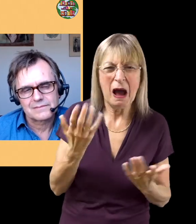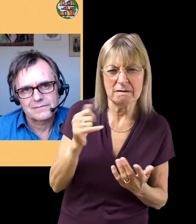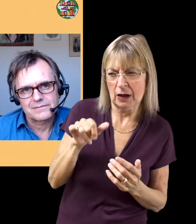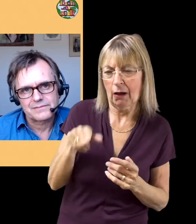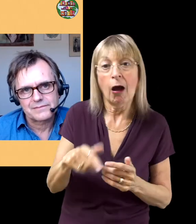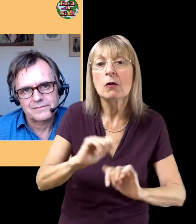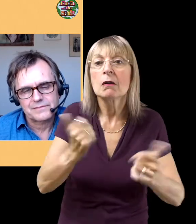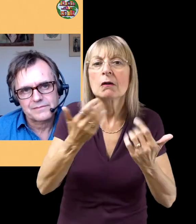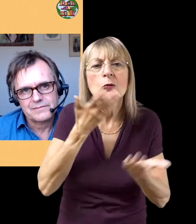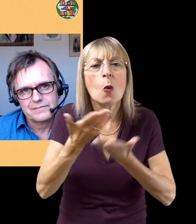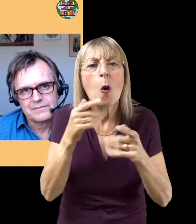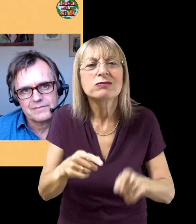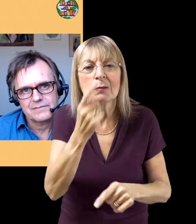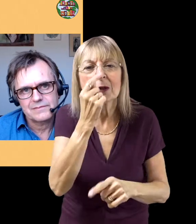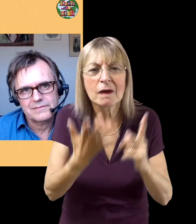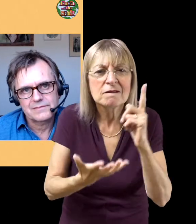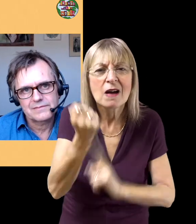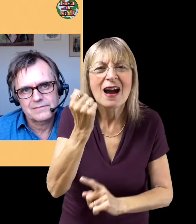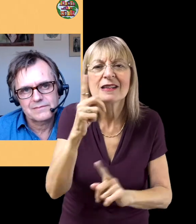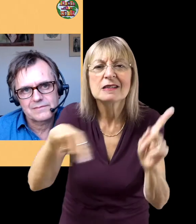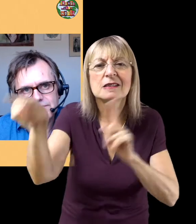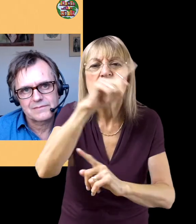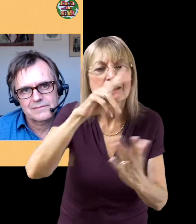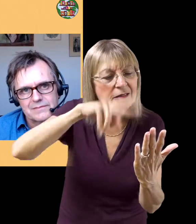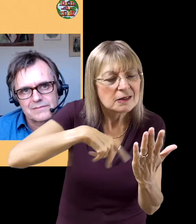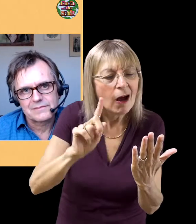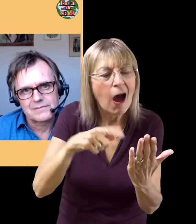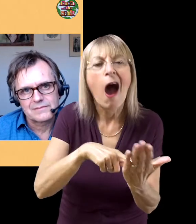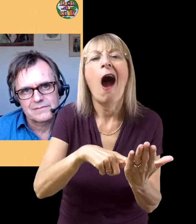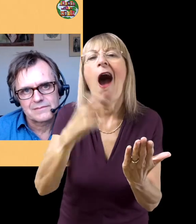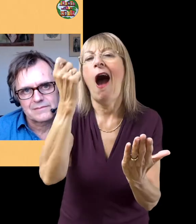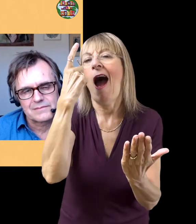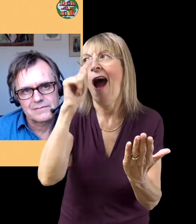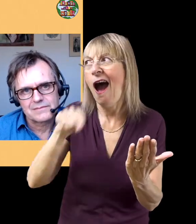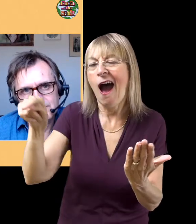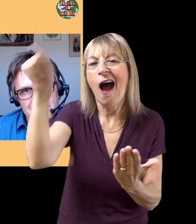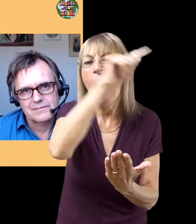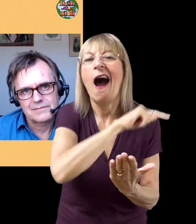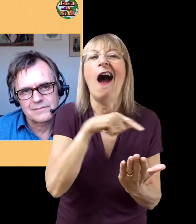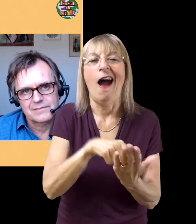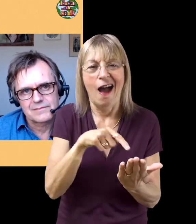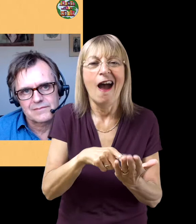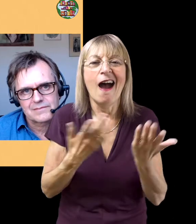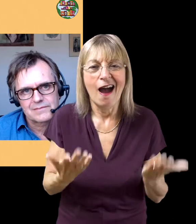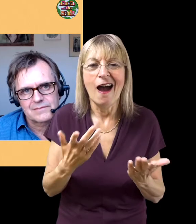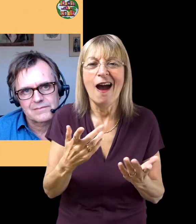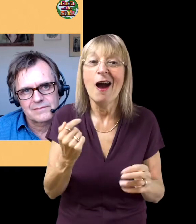means that with a really great story, there is this possibility of finding readers in really different